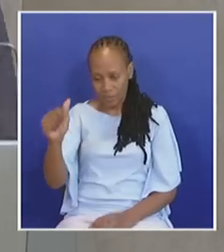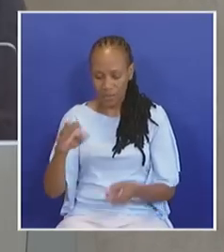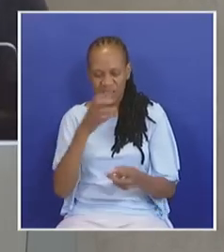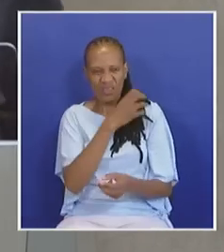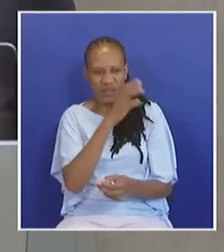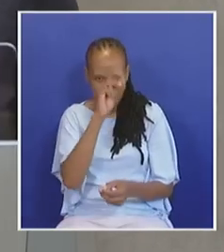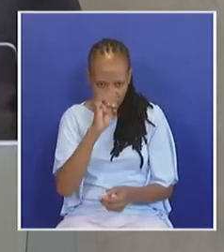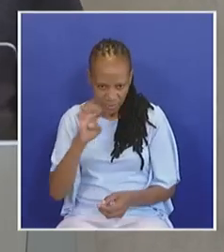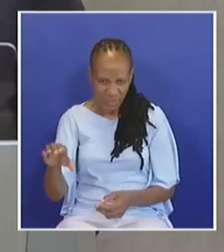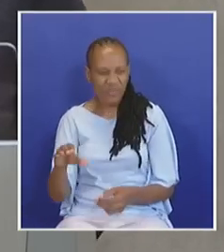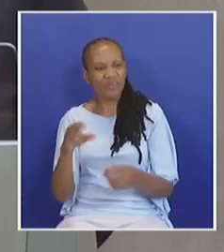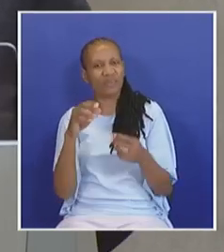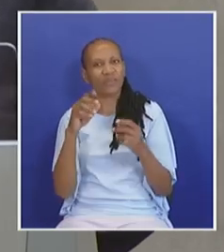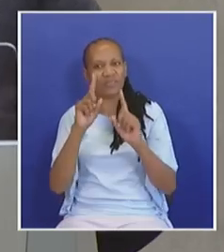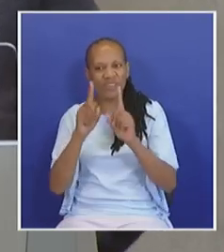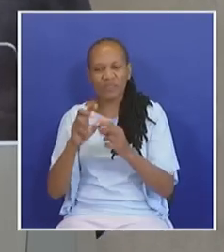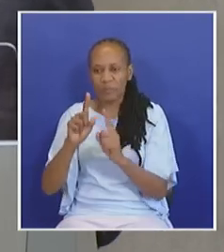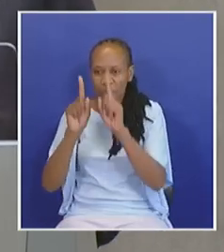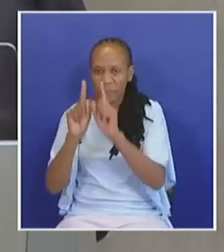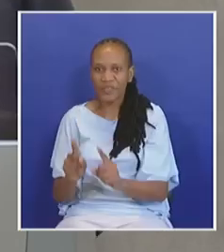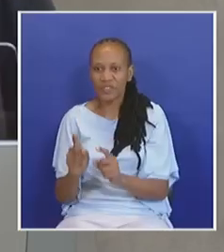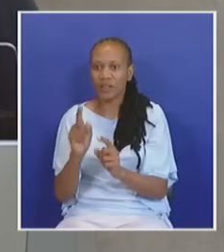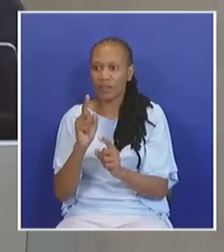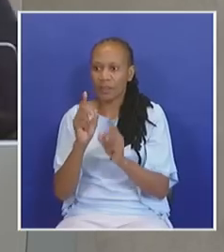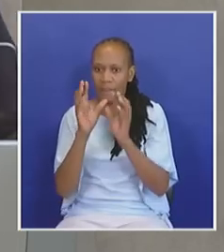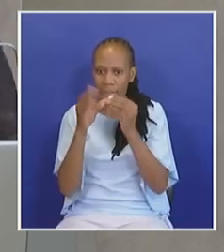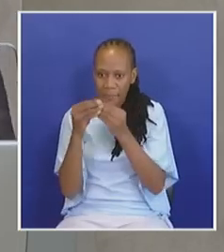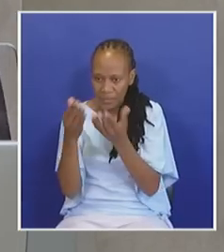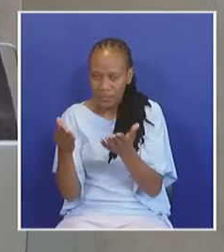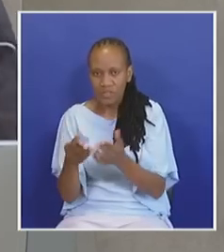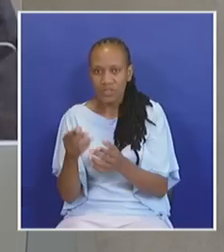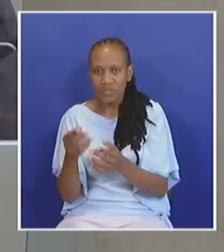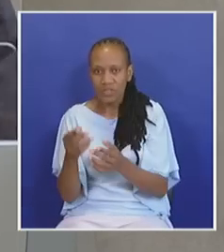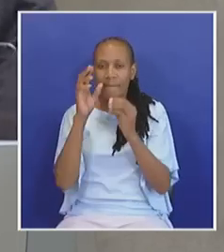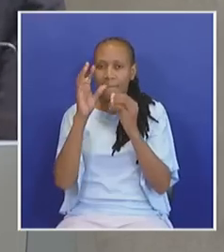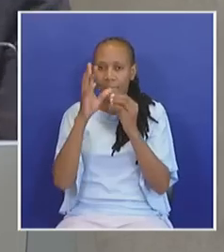members of the NCOP and special delegates, ladies and gentlemen.